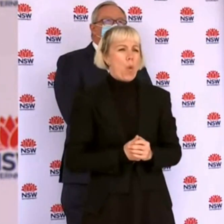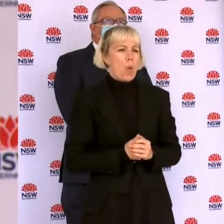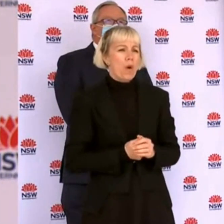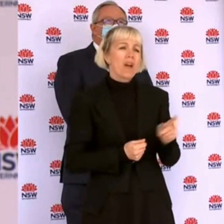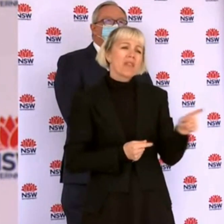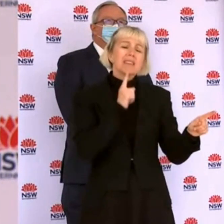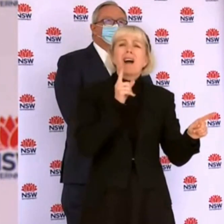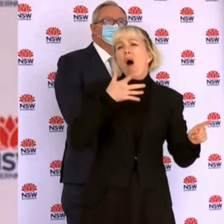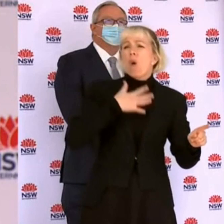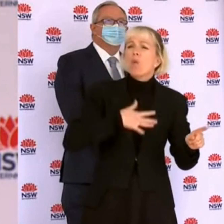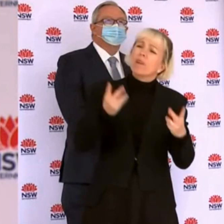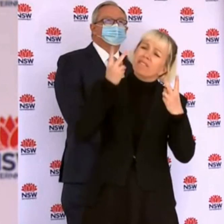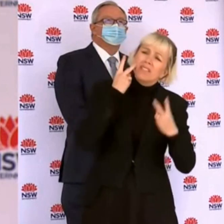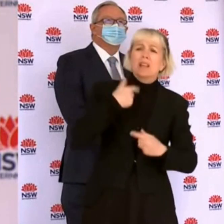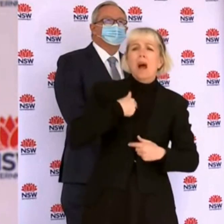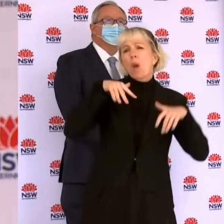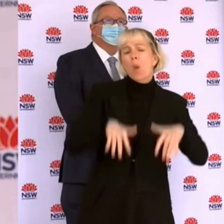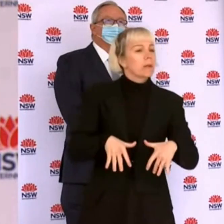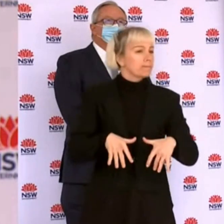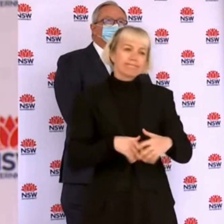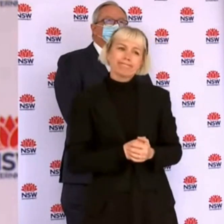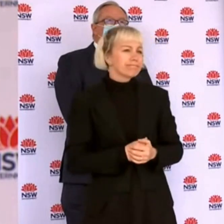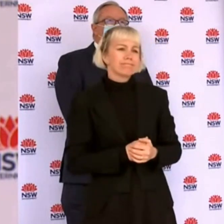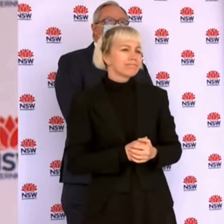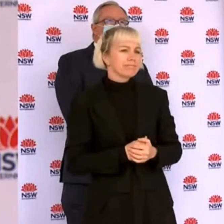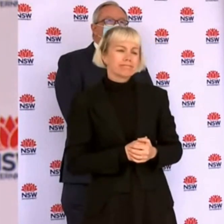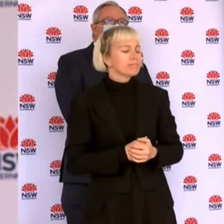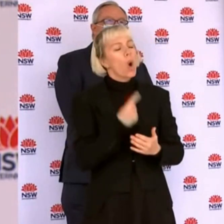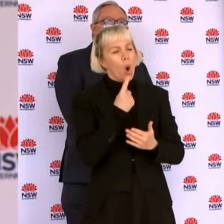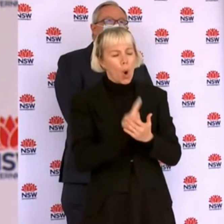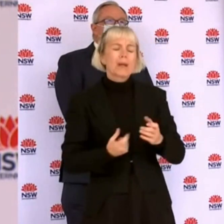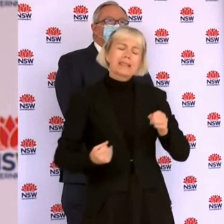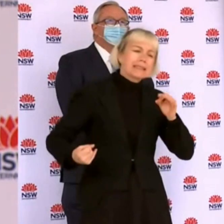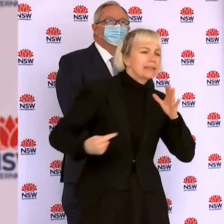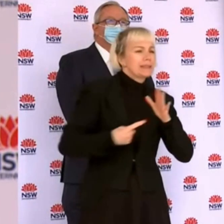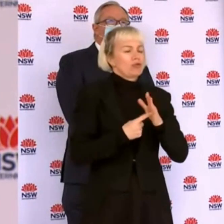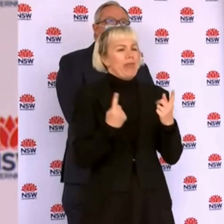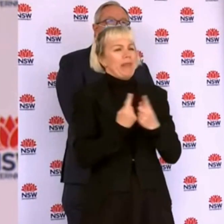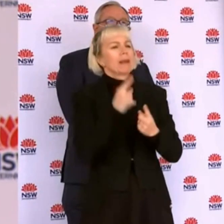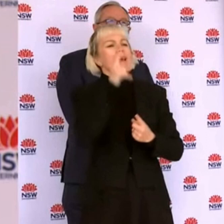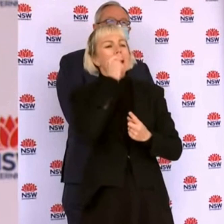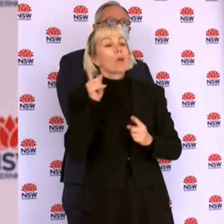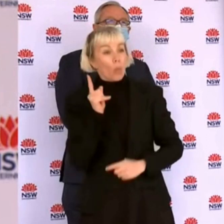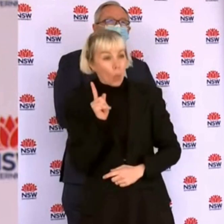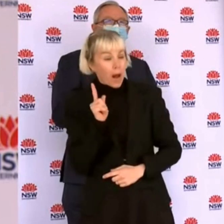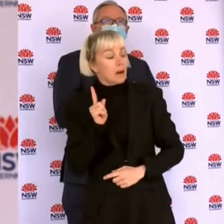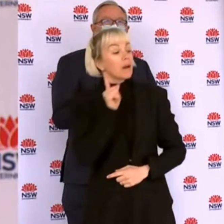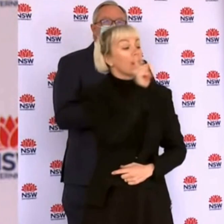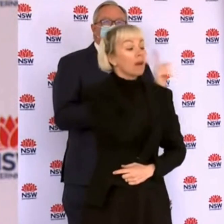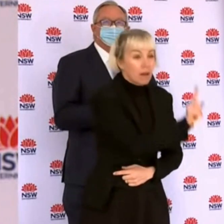discretionary visits. Also, it's critical that we do not have this as, okay, I